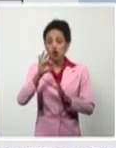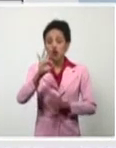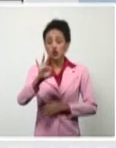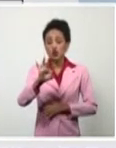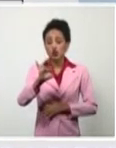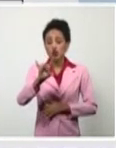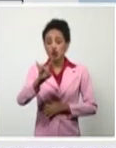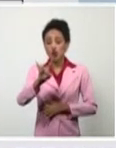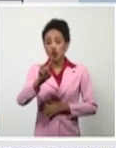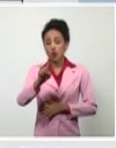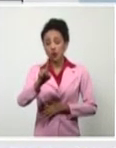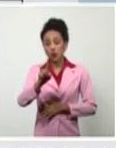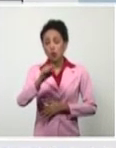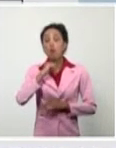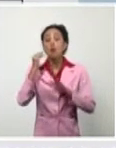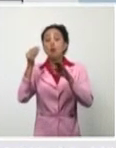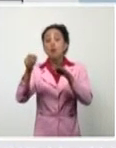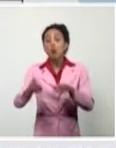364,891 deaths